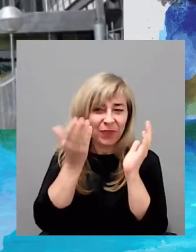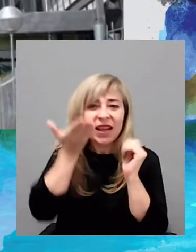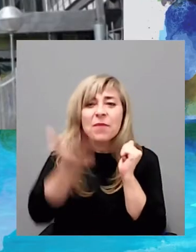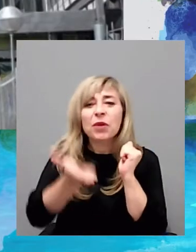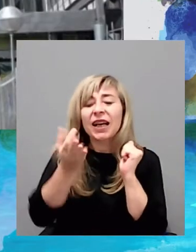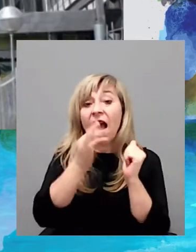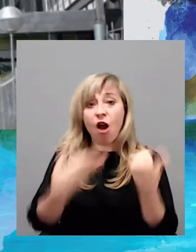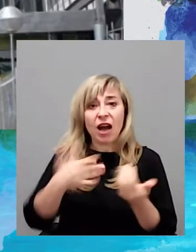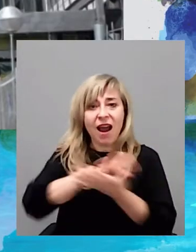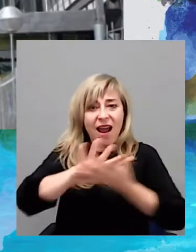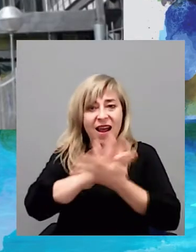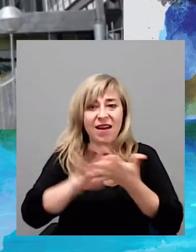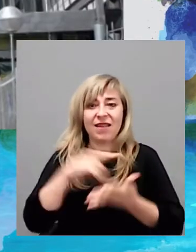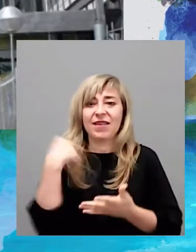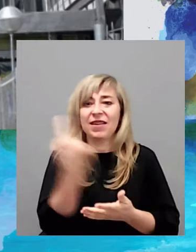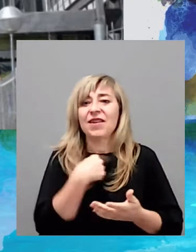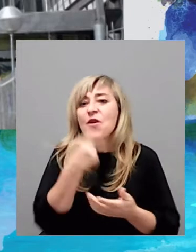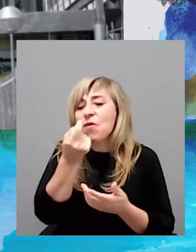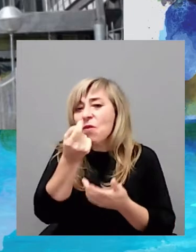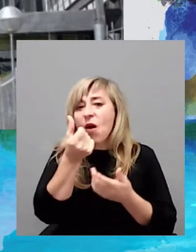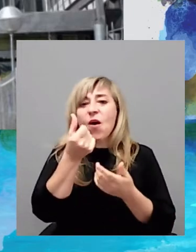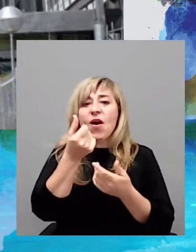about what we're talking about. First of all,